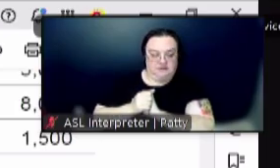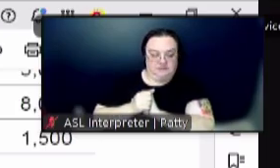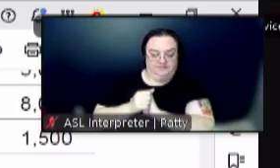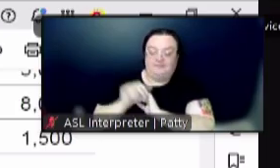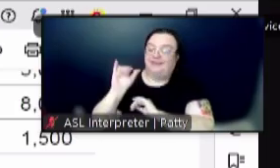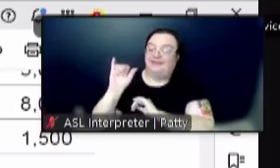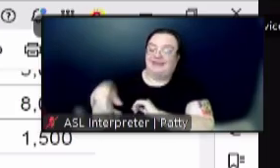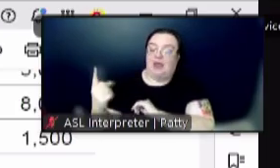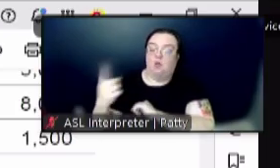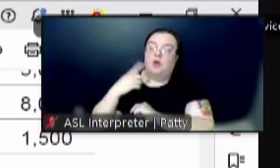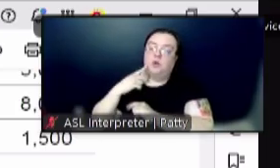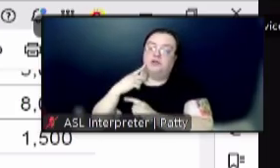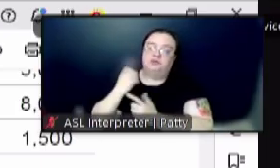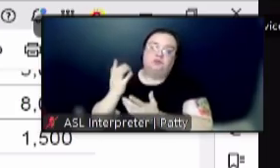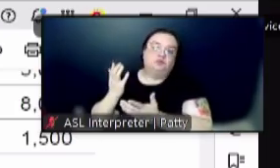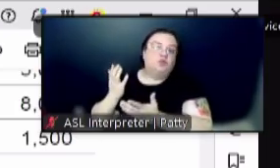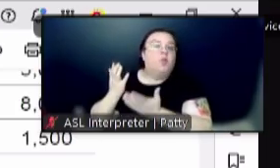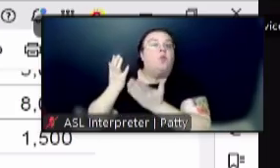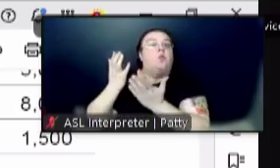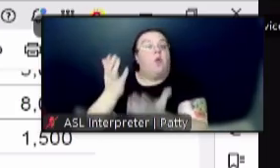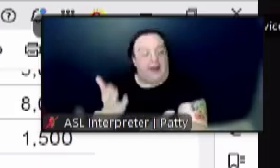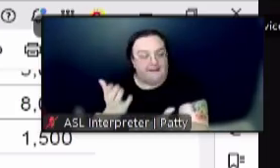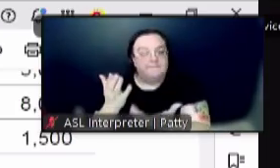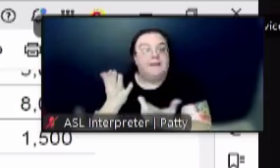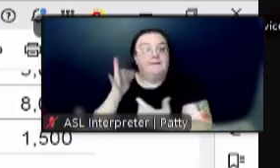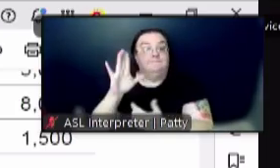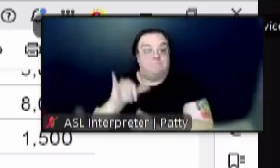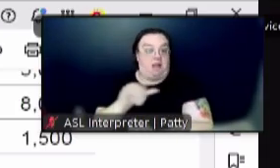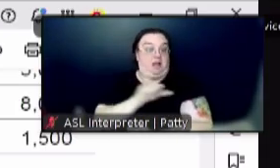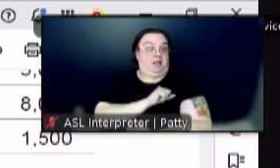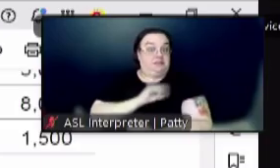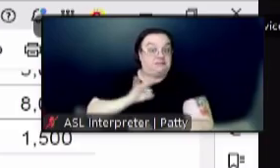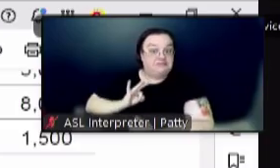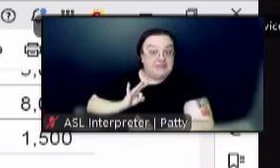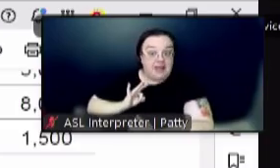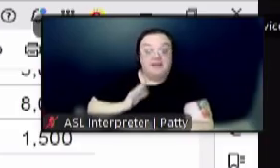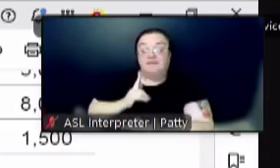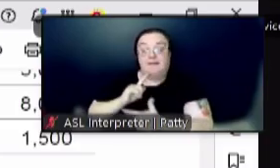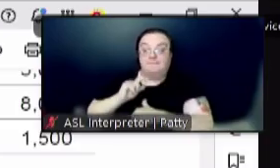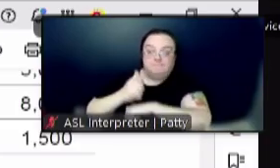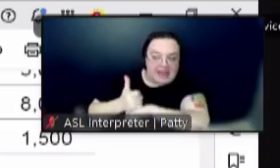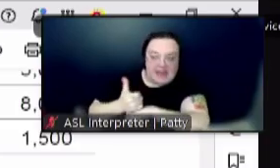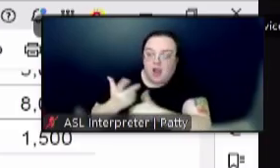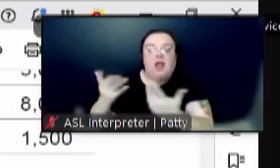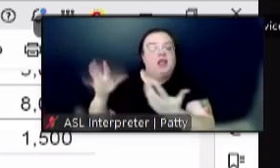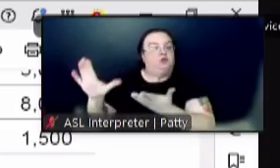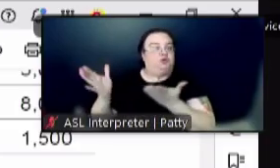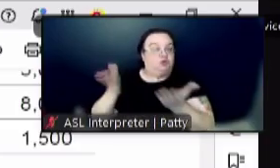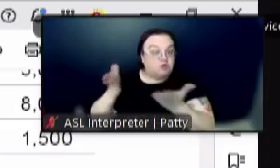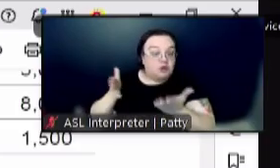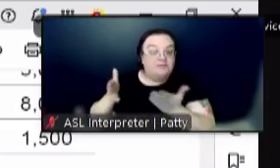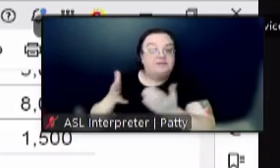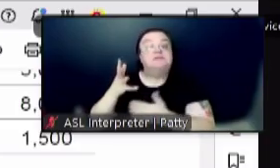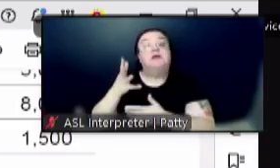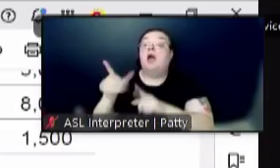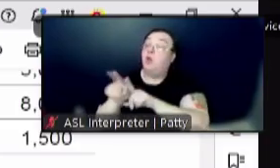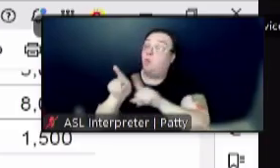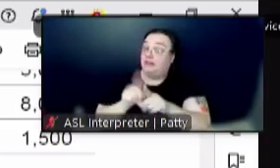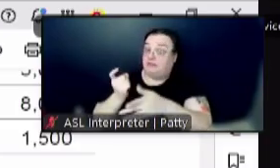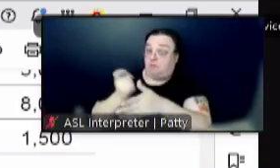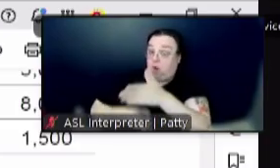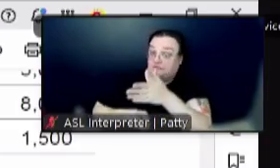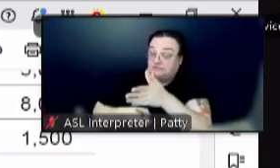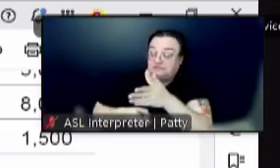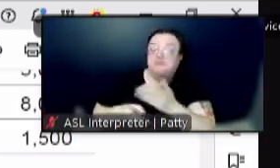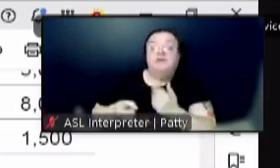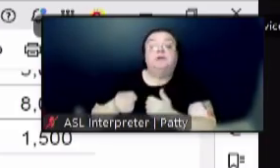recommended and by staff based off of service and price. We're going to